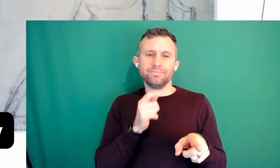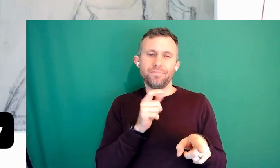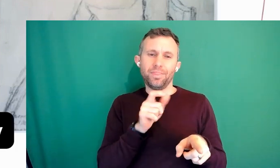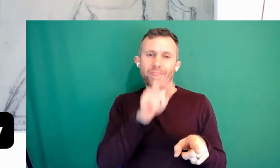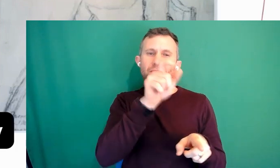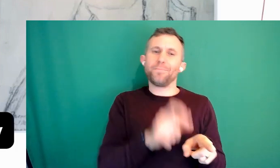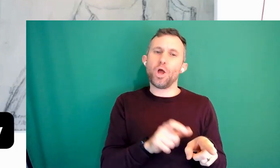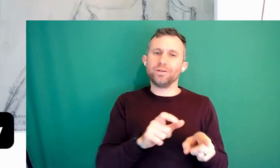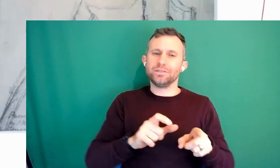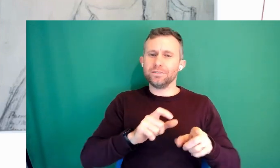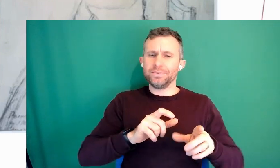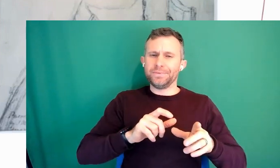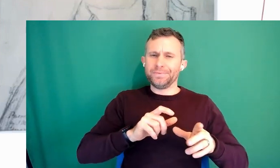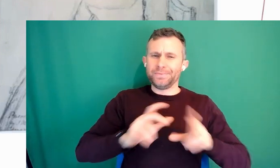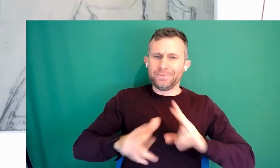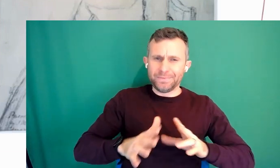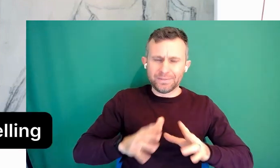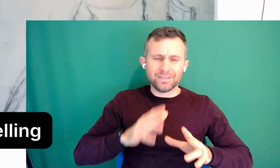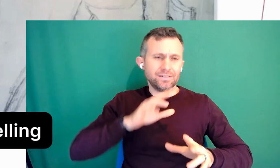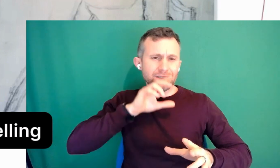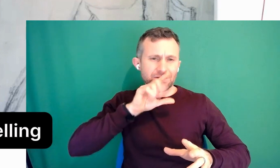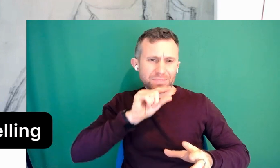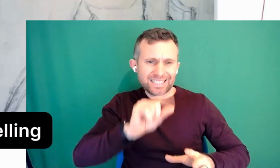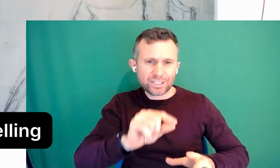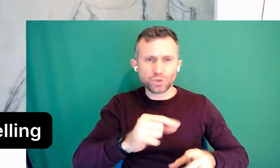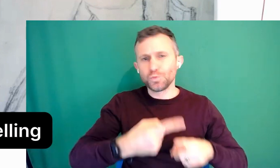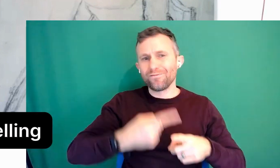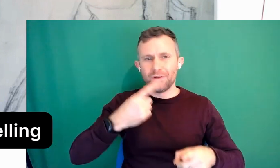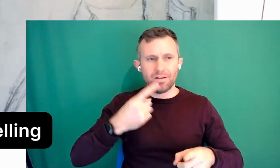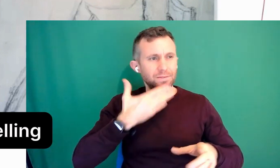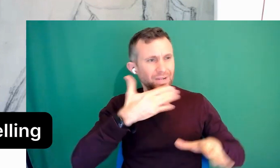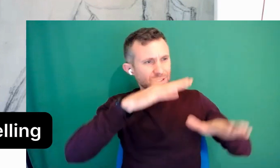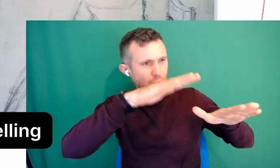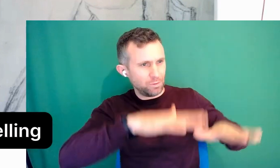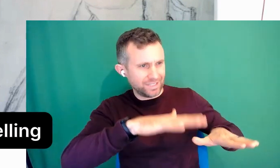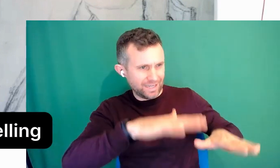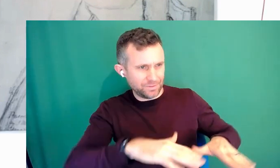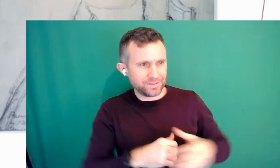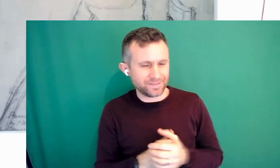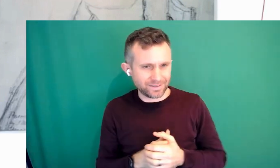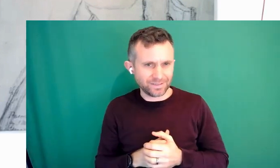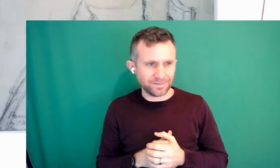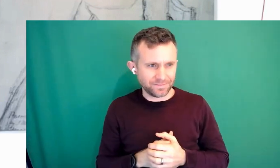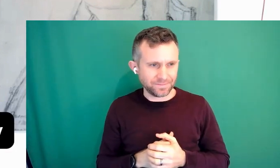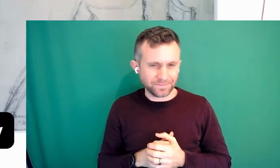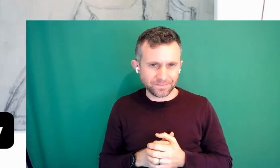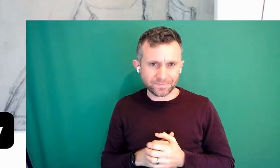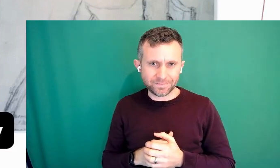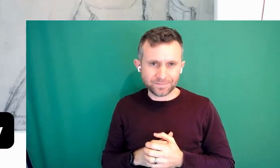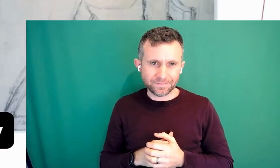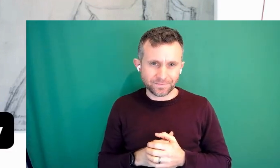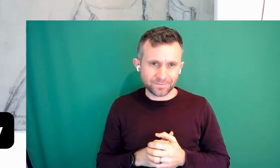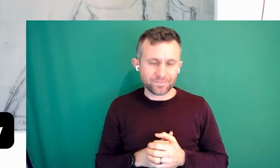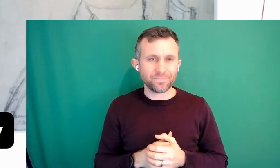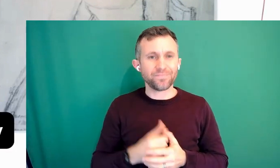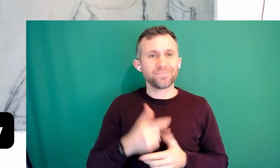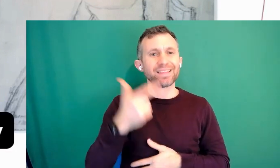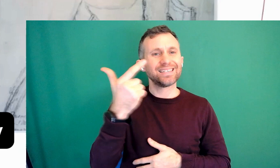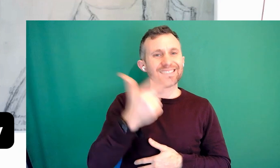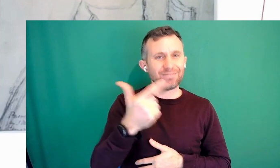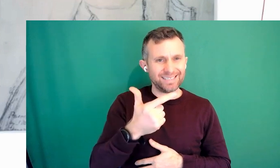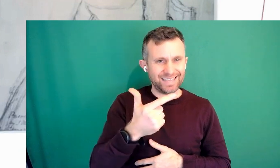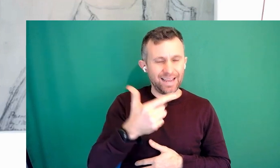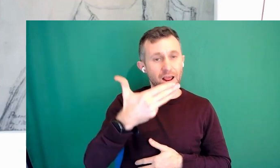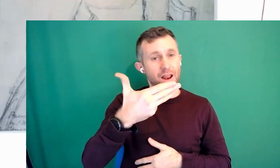his travels in Italy. He had no money to buy anything while he was traveling and actually lost some of his luggage on his